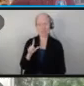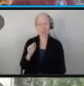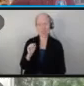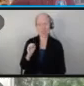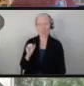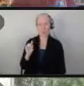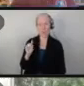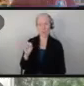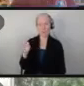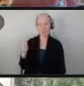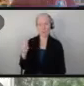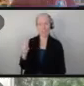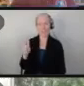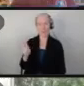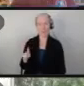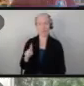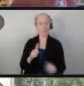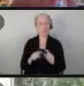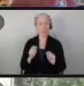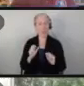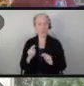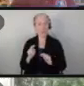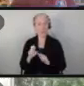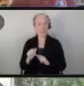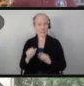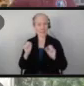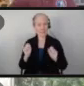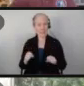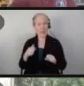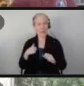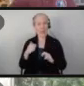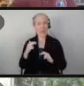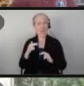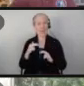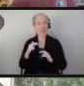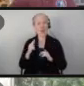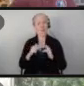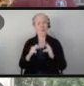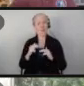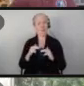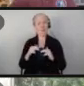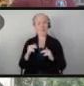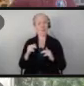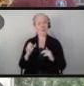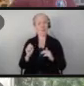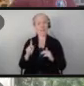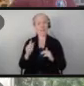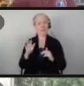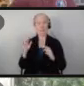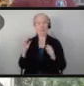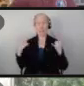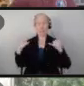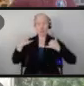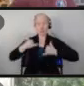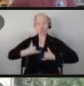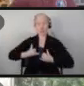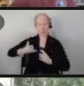NASA to build spacesuits for the individual? I mean, tailored design for each